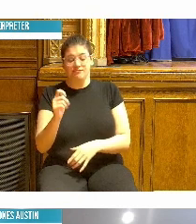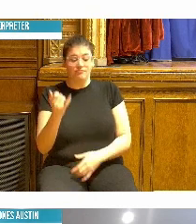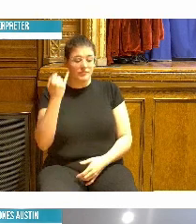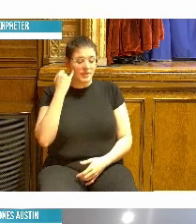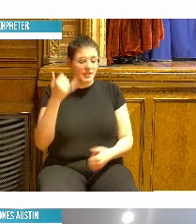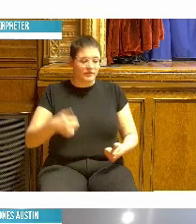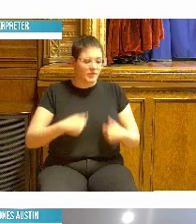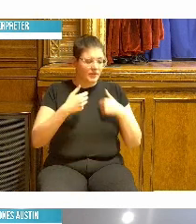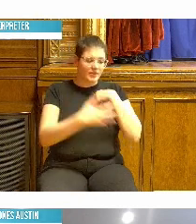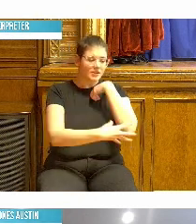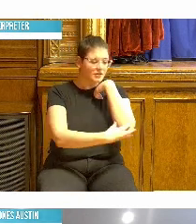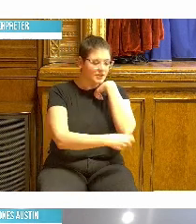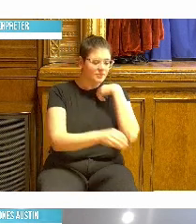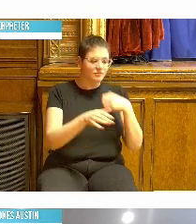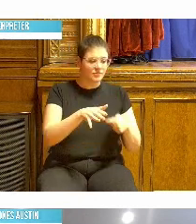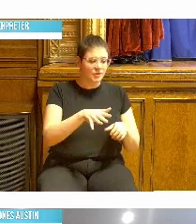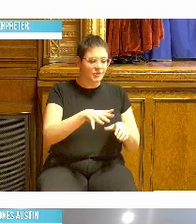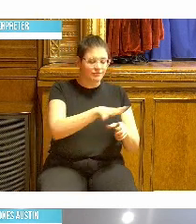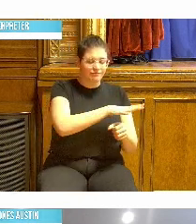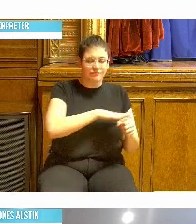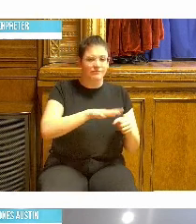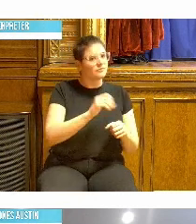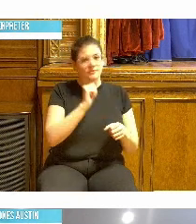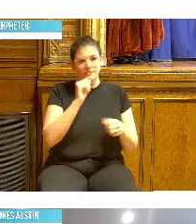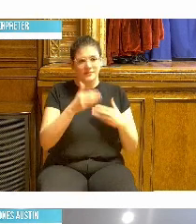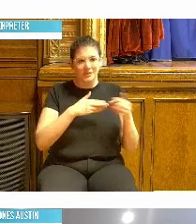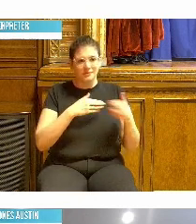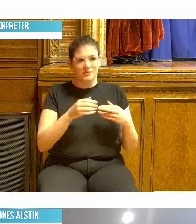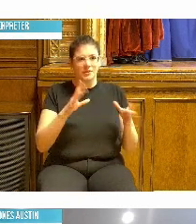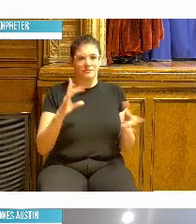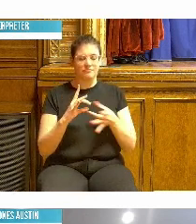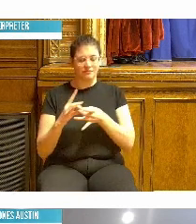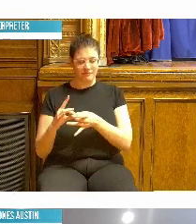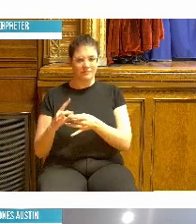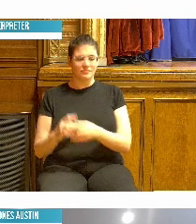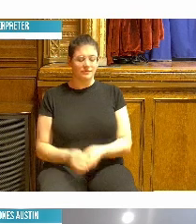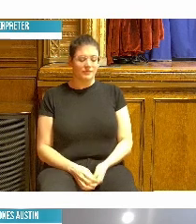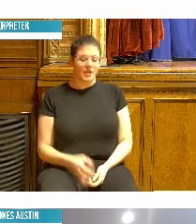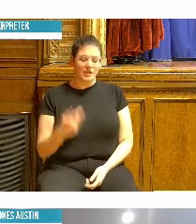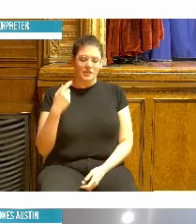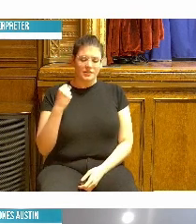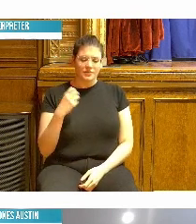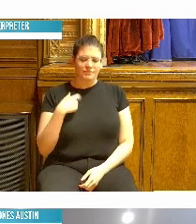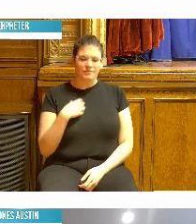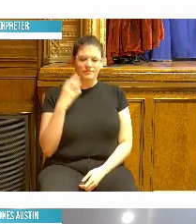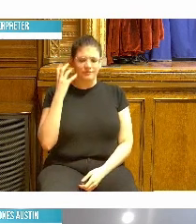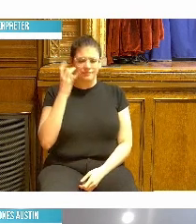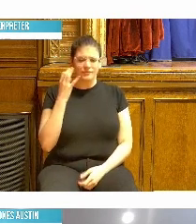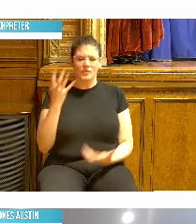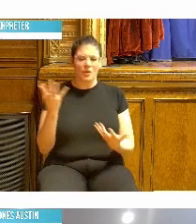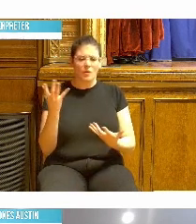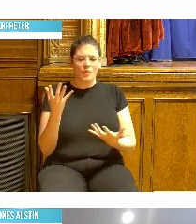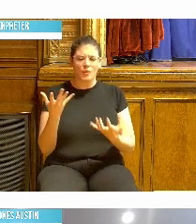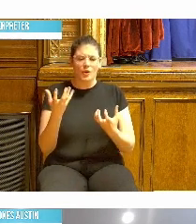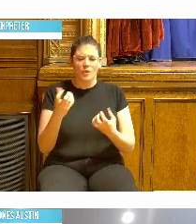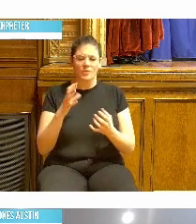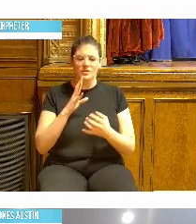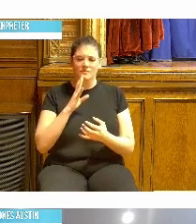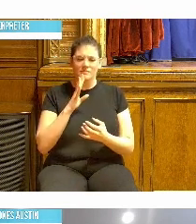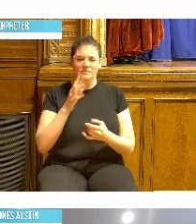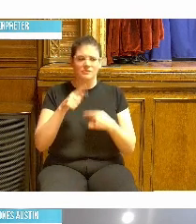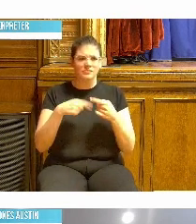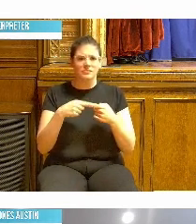I thought about what to focus on in my few minutes for remarks, is that the